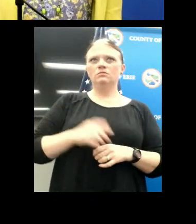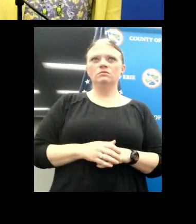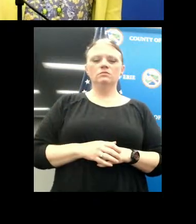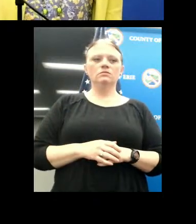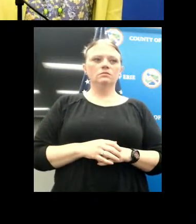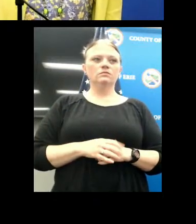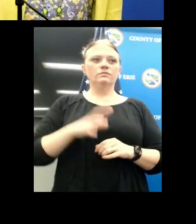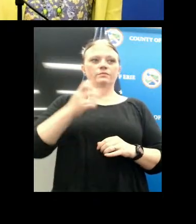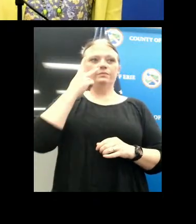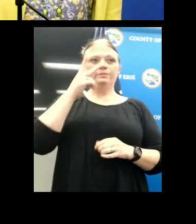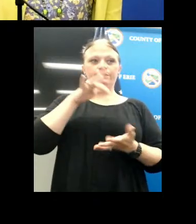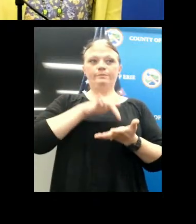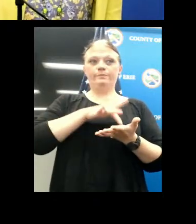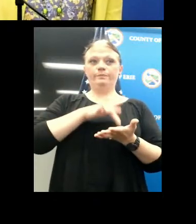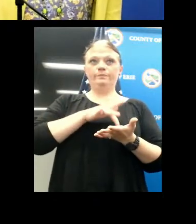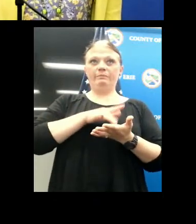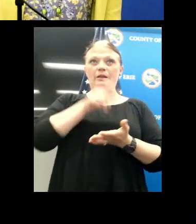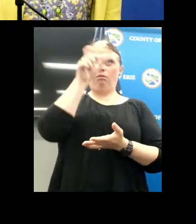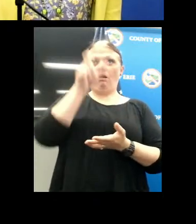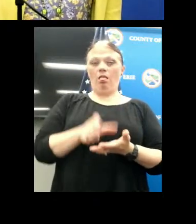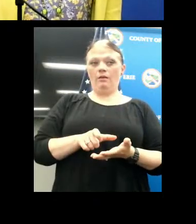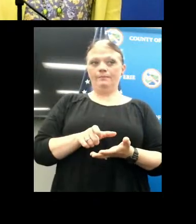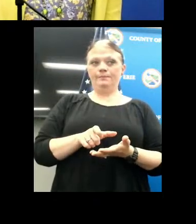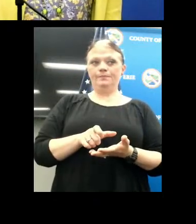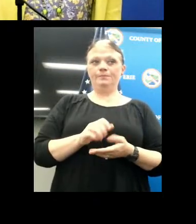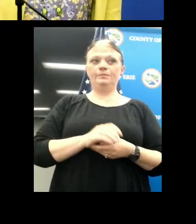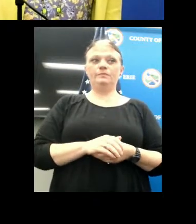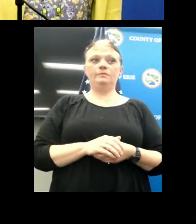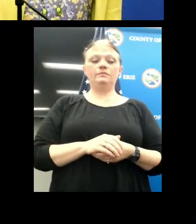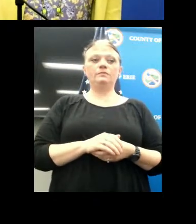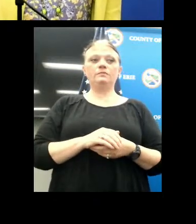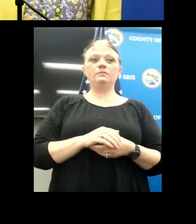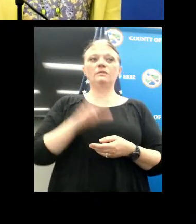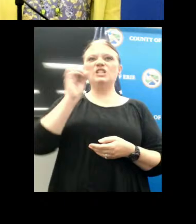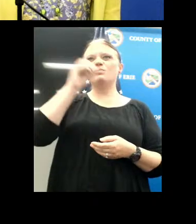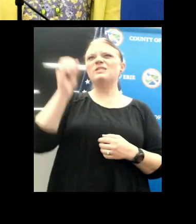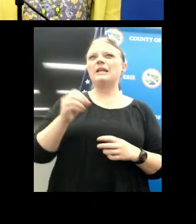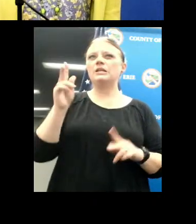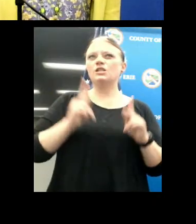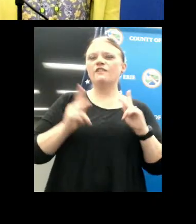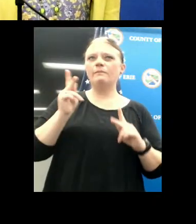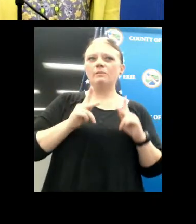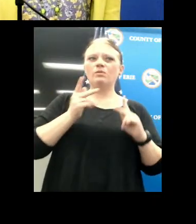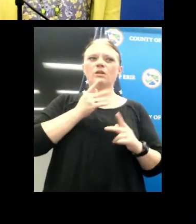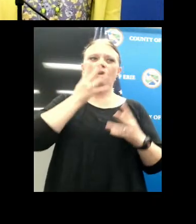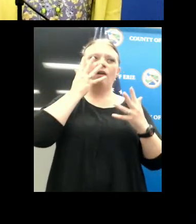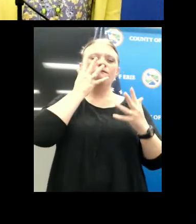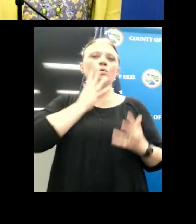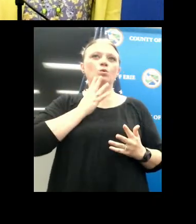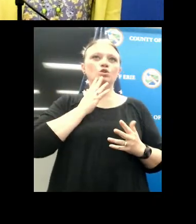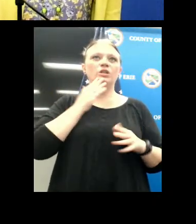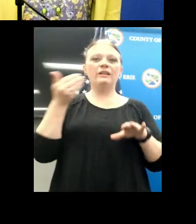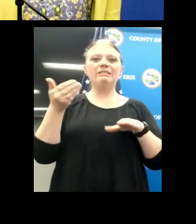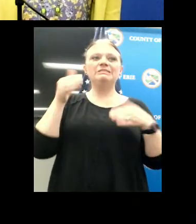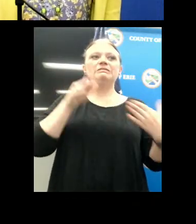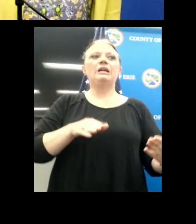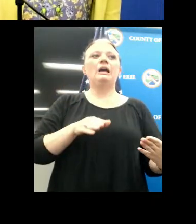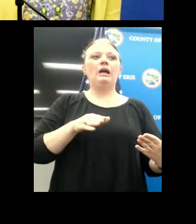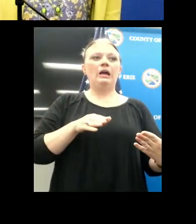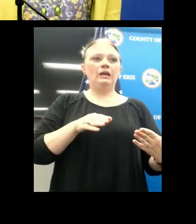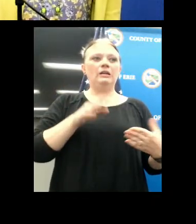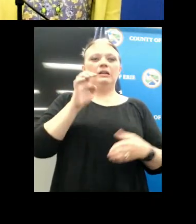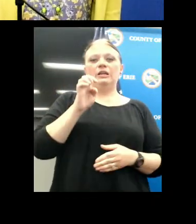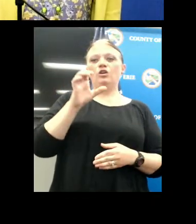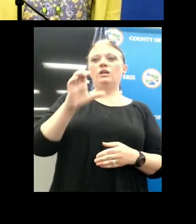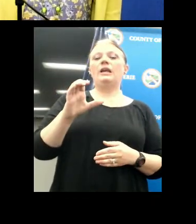see that in the middle column is looking at the proportion of people who unfortunately died of Erie County